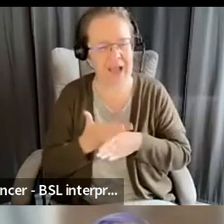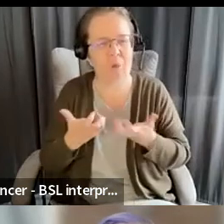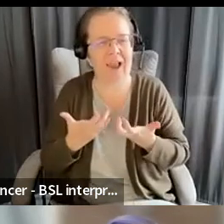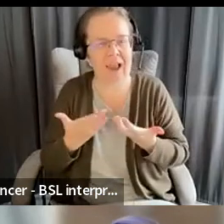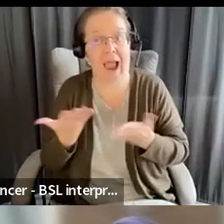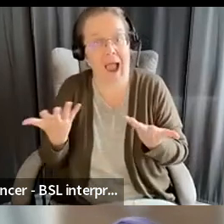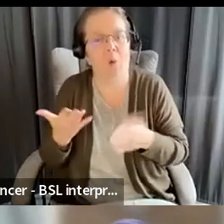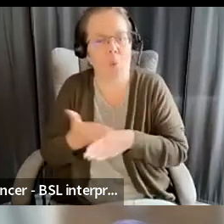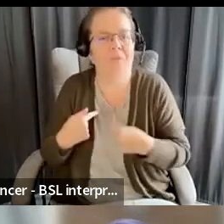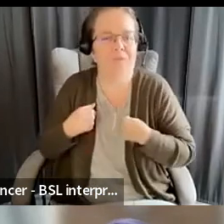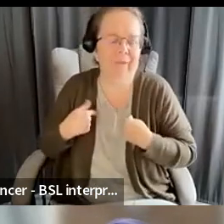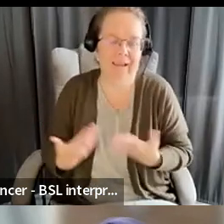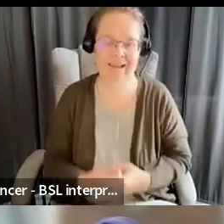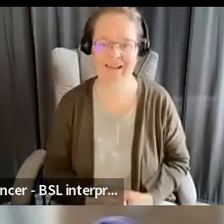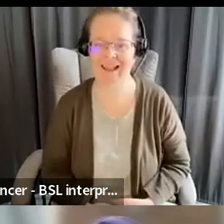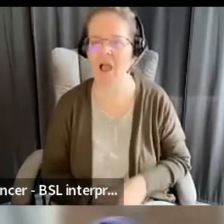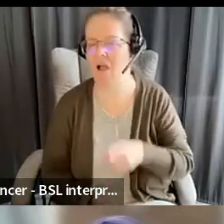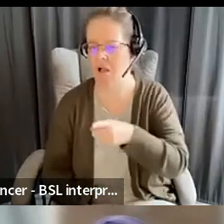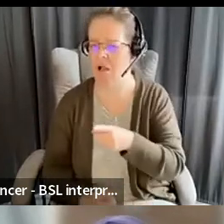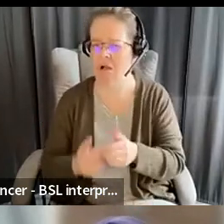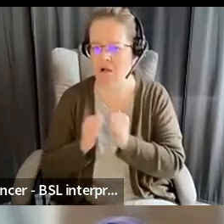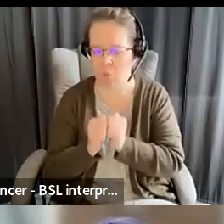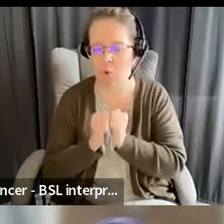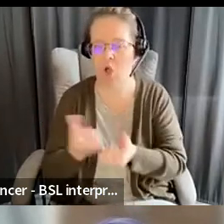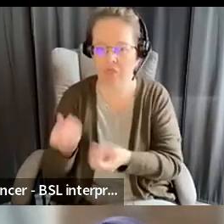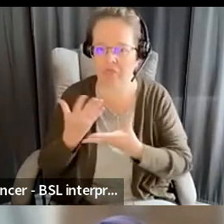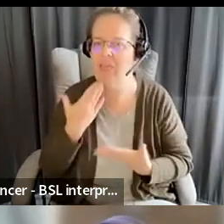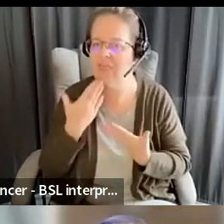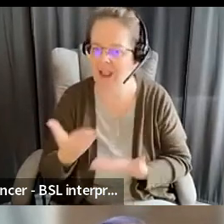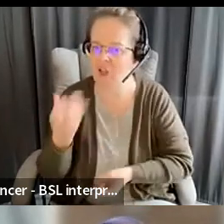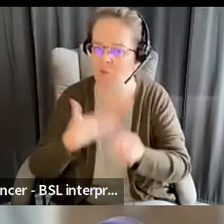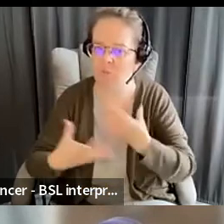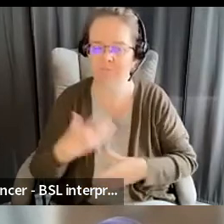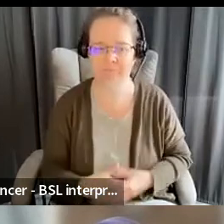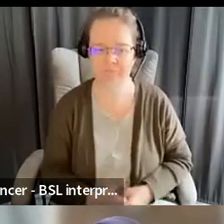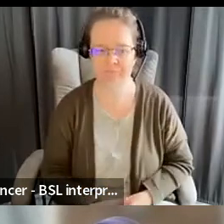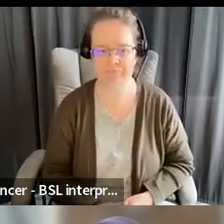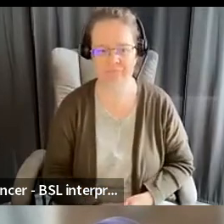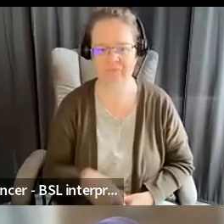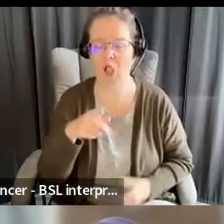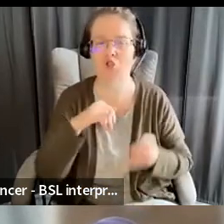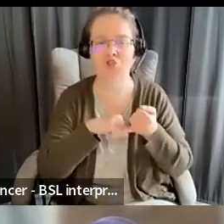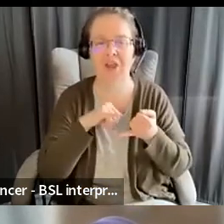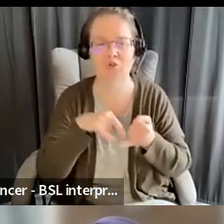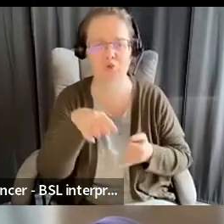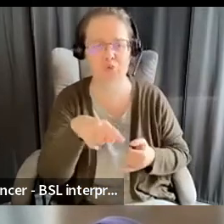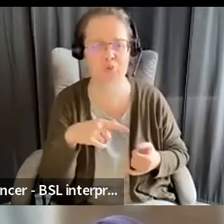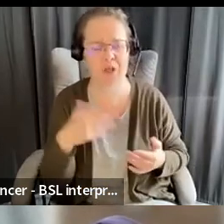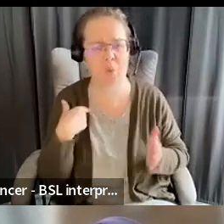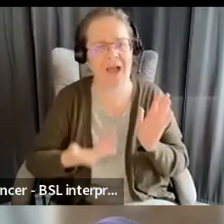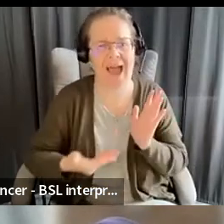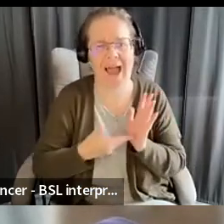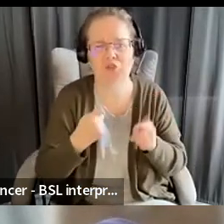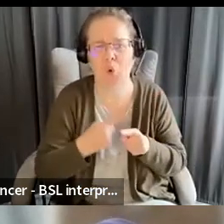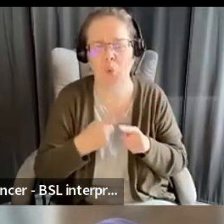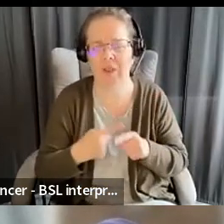for me, which is. No, that's really, really good. Thanks so much for sharing. Carry on. I'll quickly add something else as well.